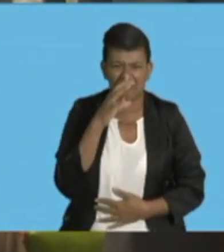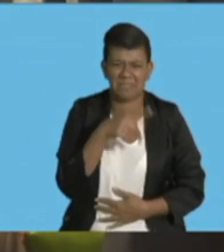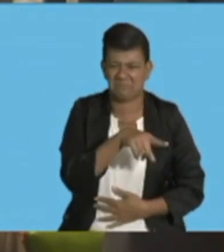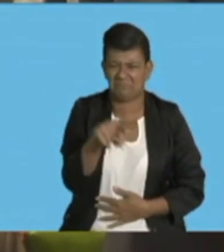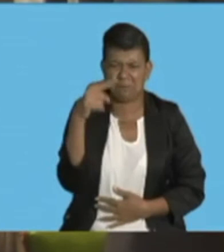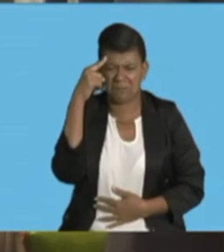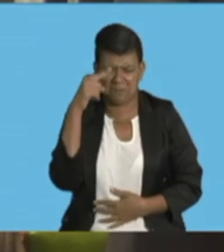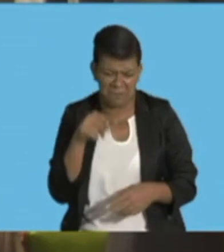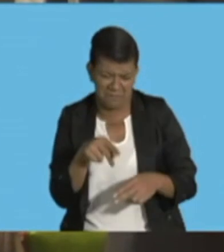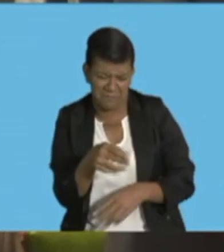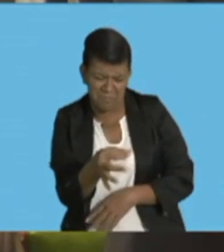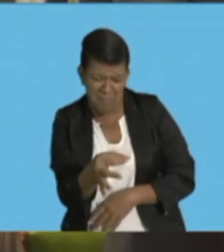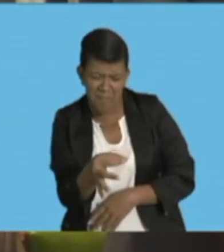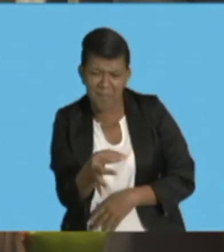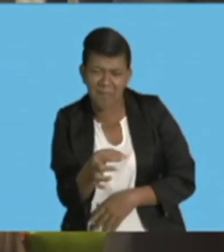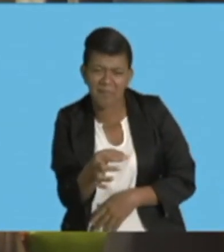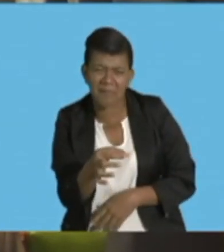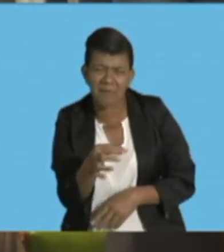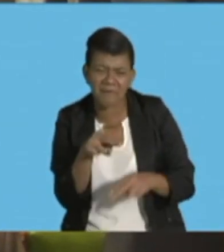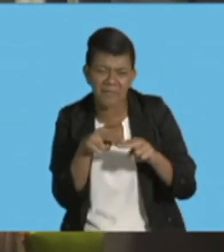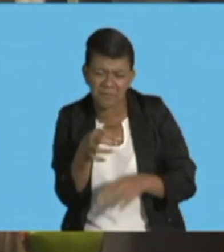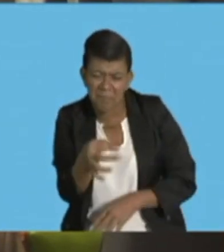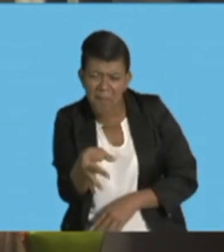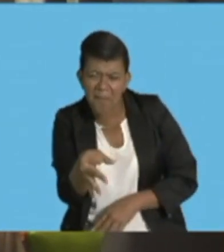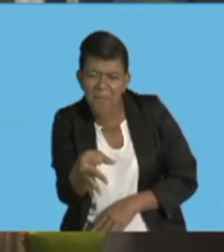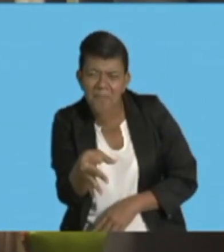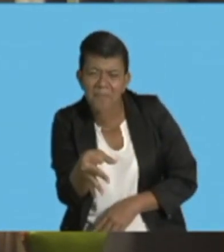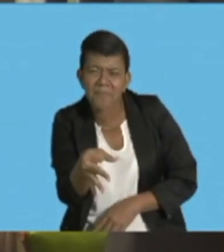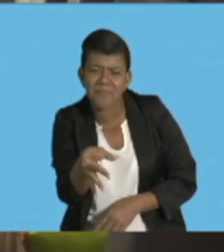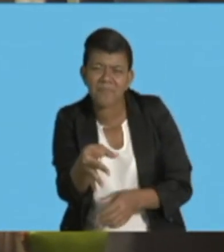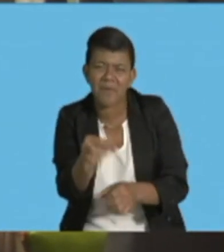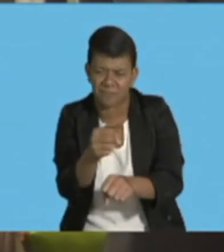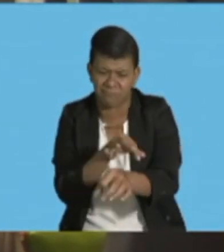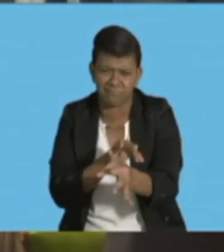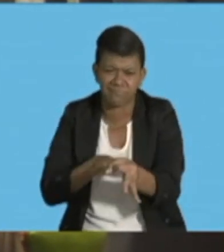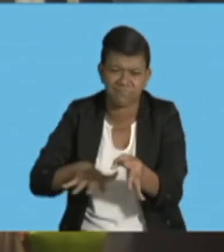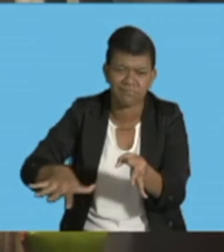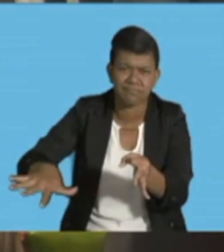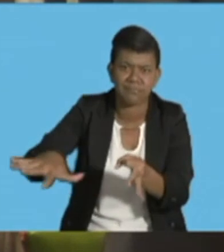state in the middle of the vast Pacific Ocean, has already powered the waves of transformational